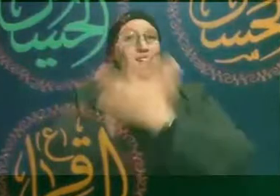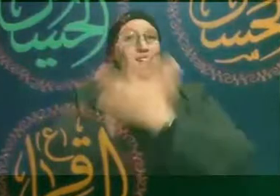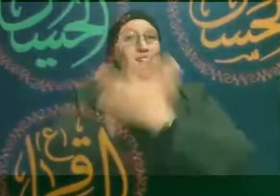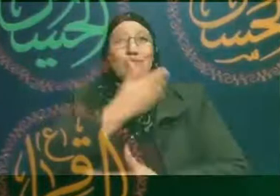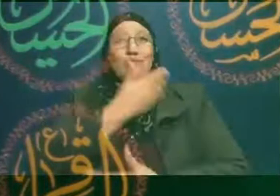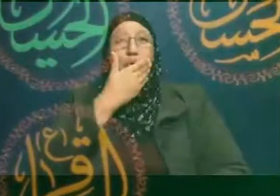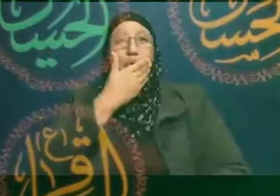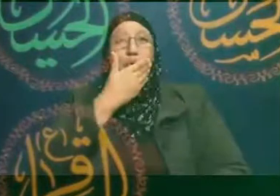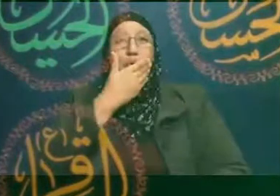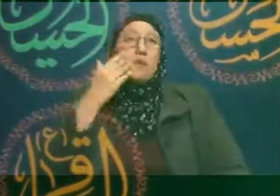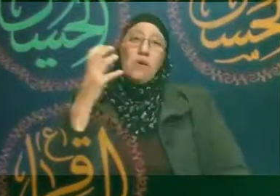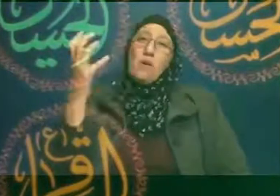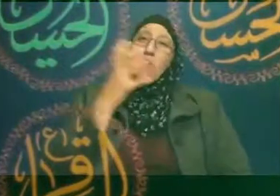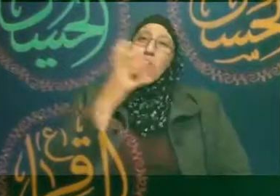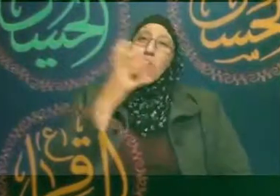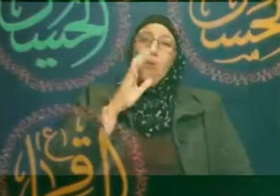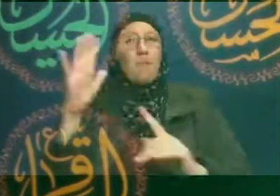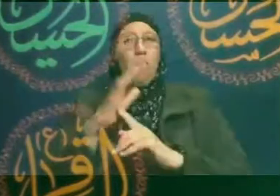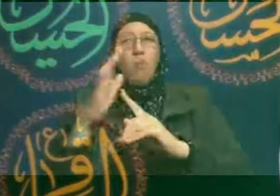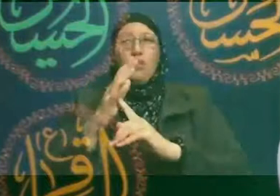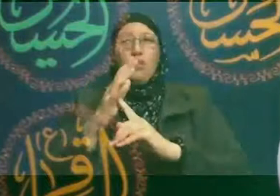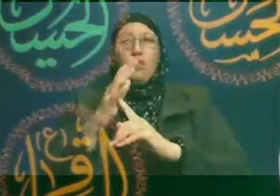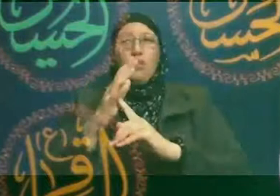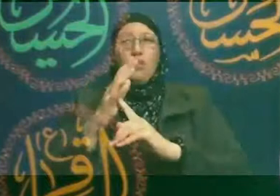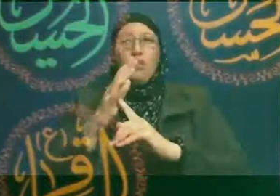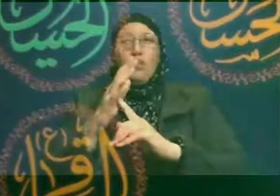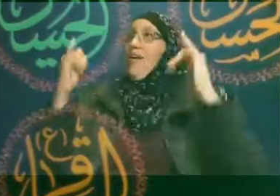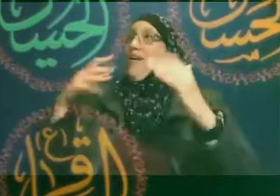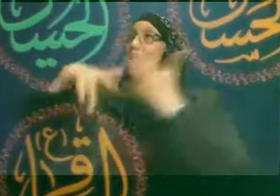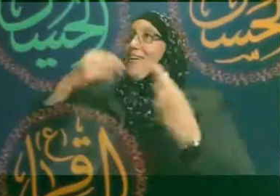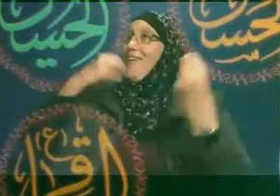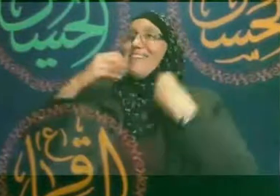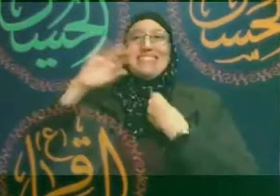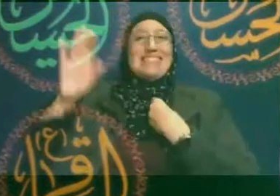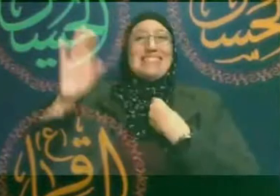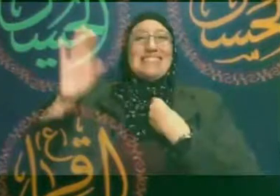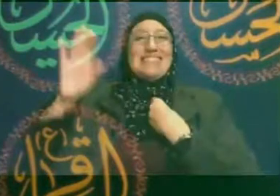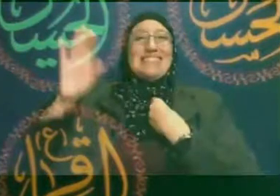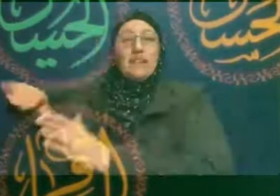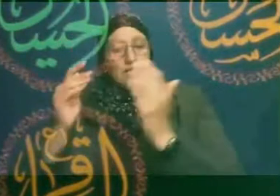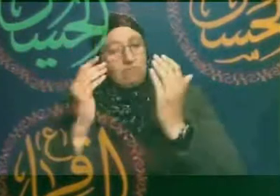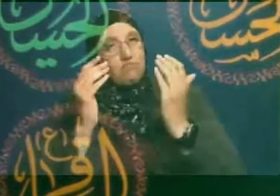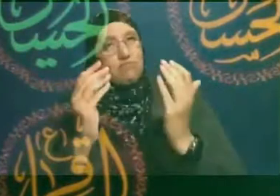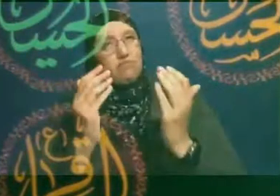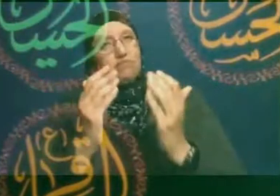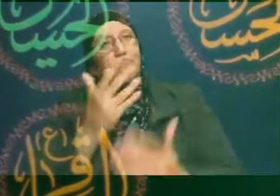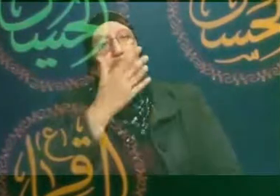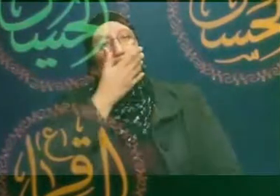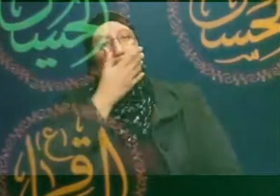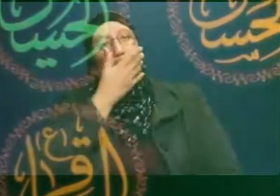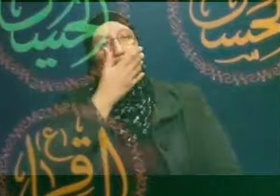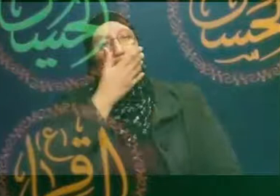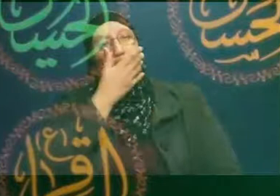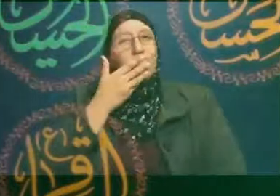enjoy them. Enjoy these dua and supplications of the month of Ramadan. But when we pray, see